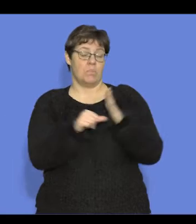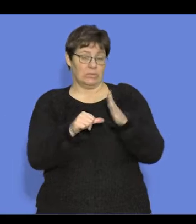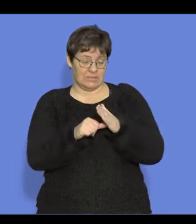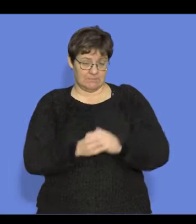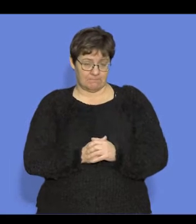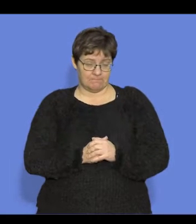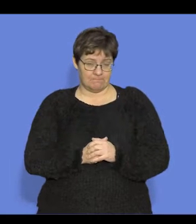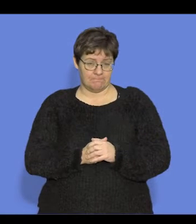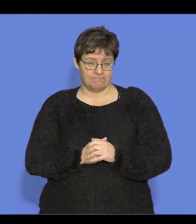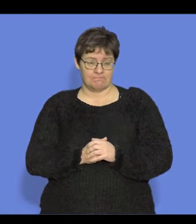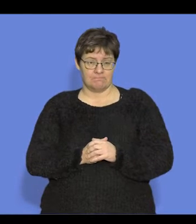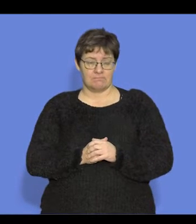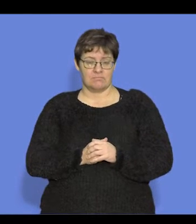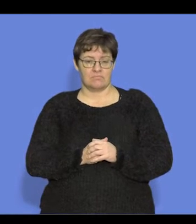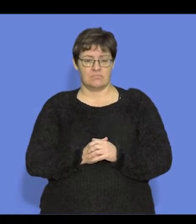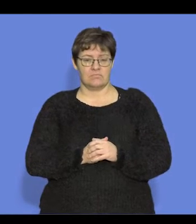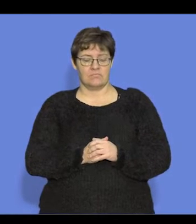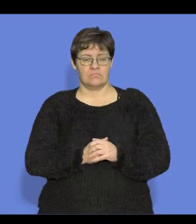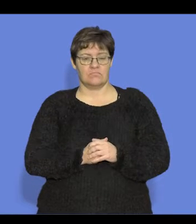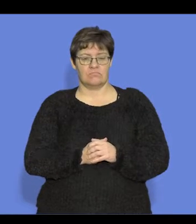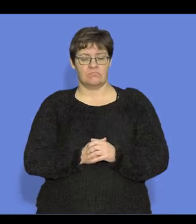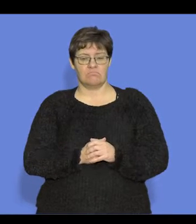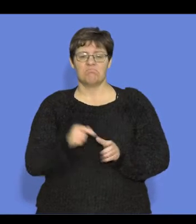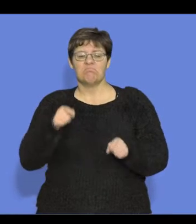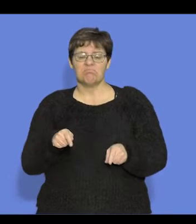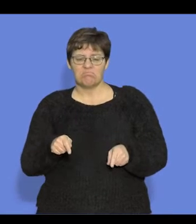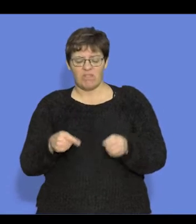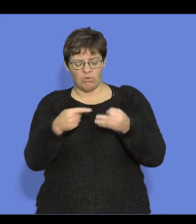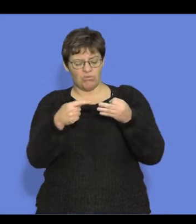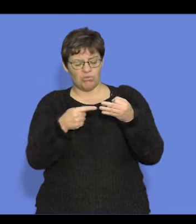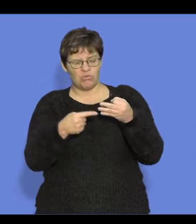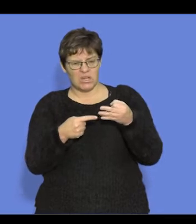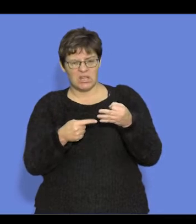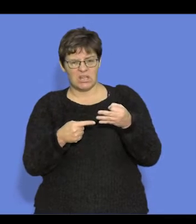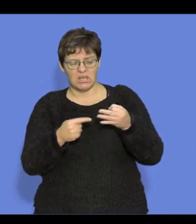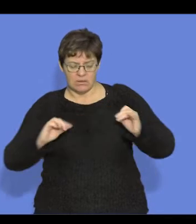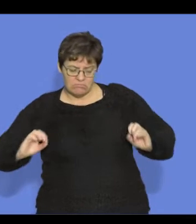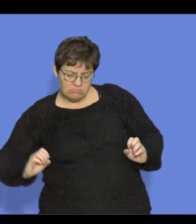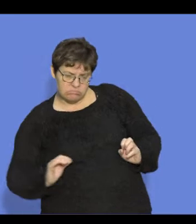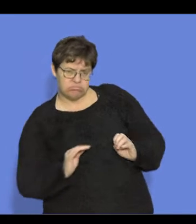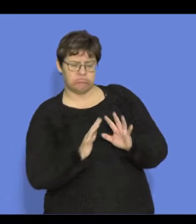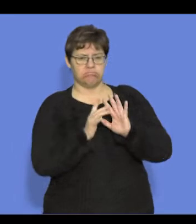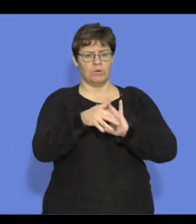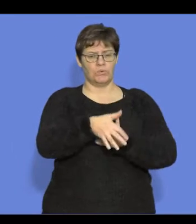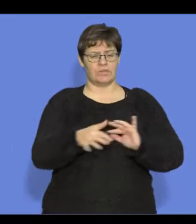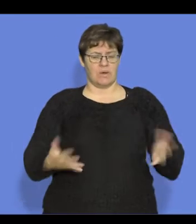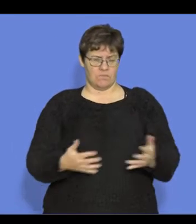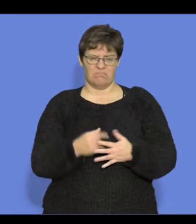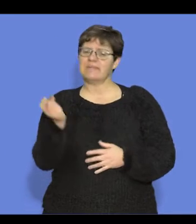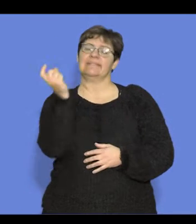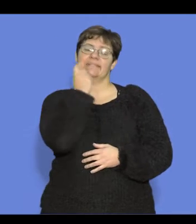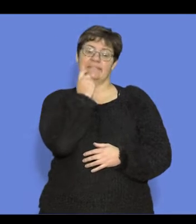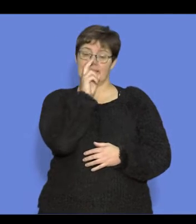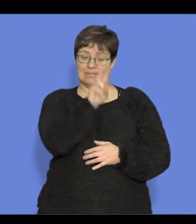ones. Now, how do these get into the root? Easy.